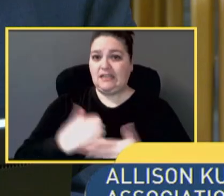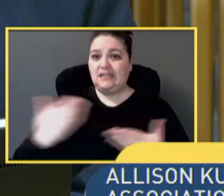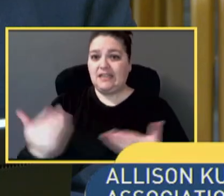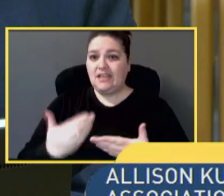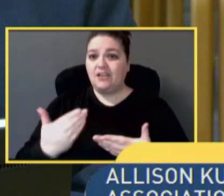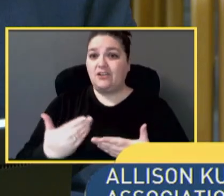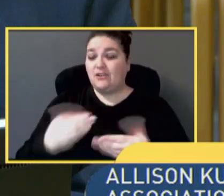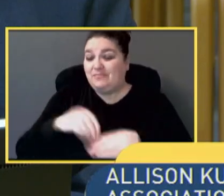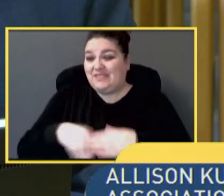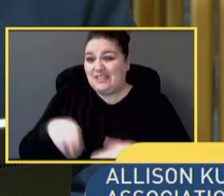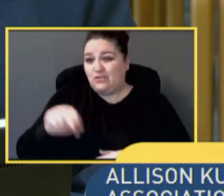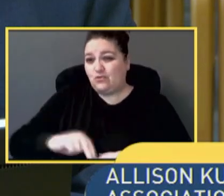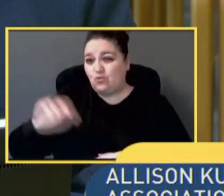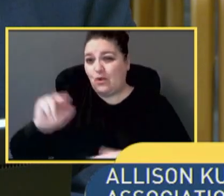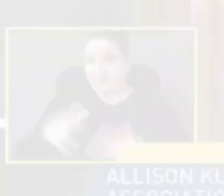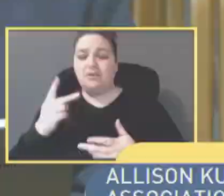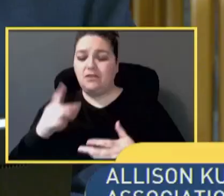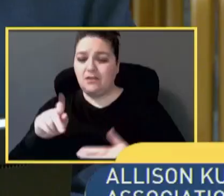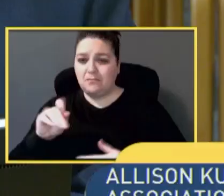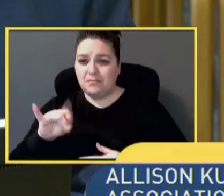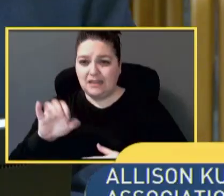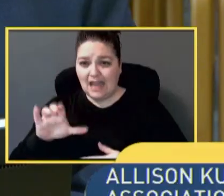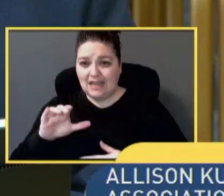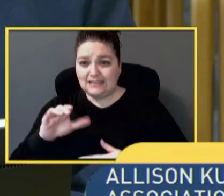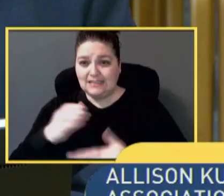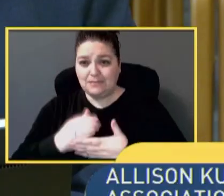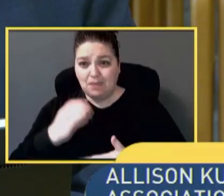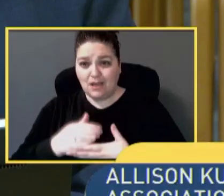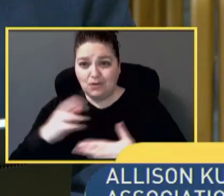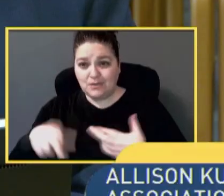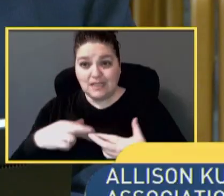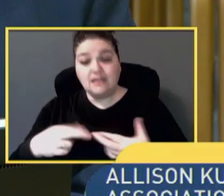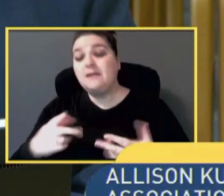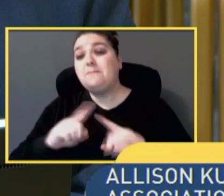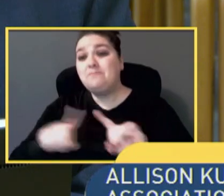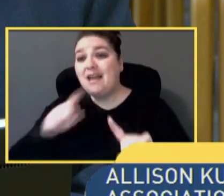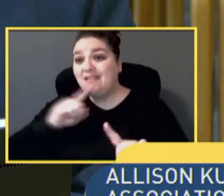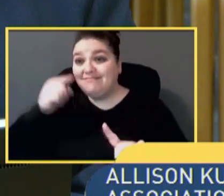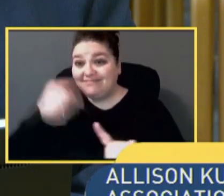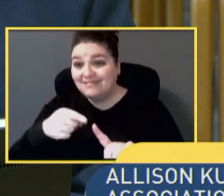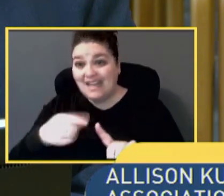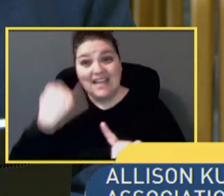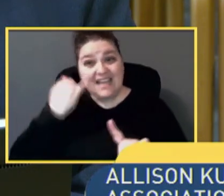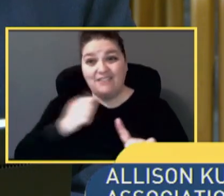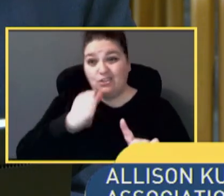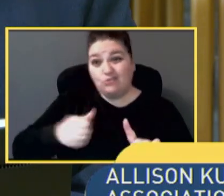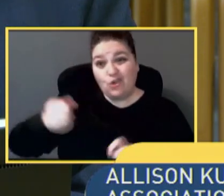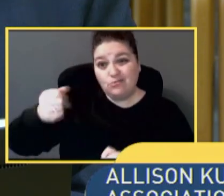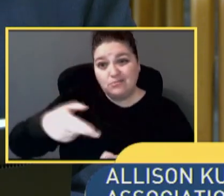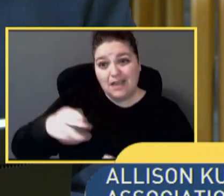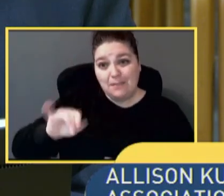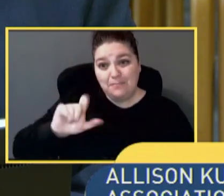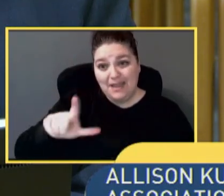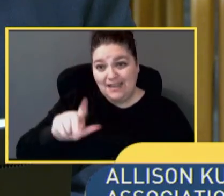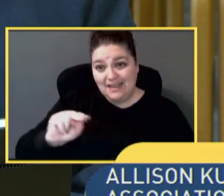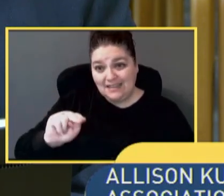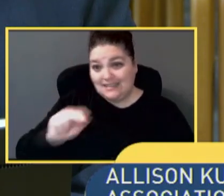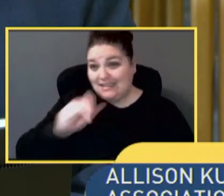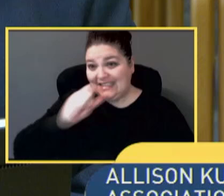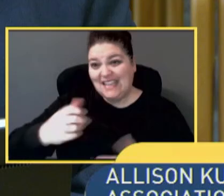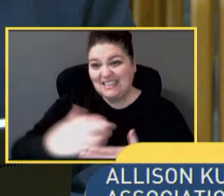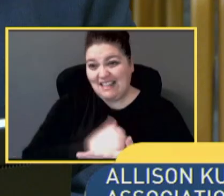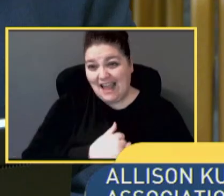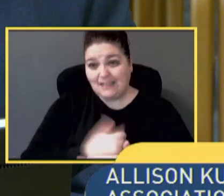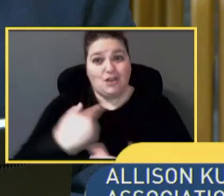and can recycle more plastic. You can't recycle what you don't put into the bin and doesn't get collected. And I'm here because